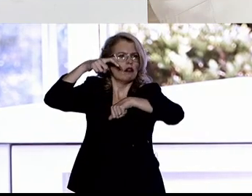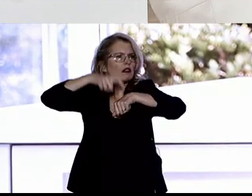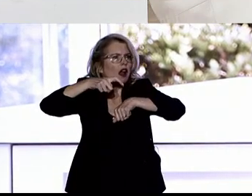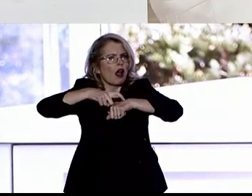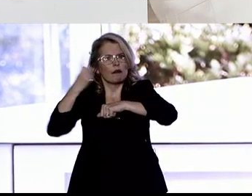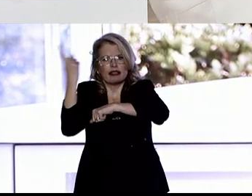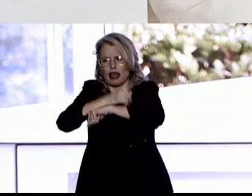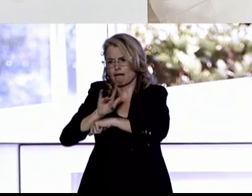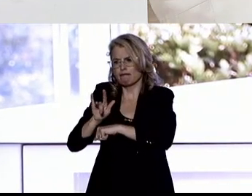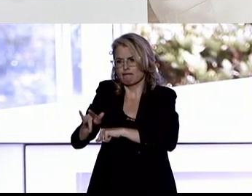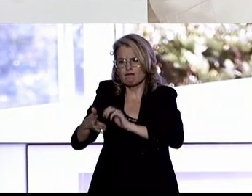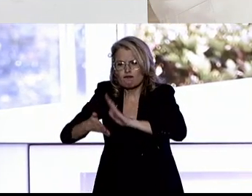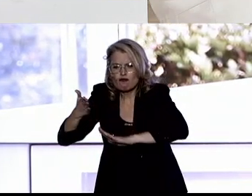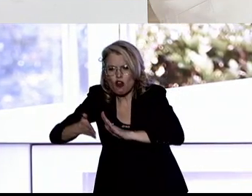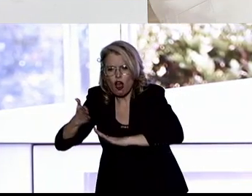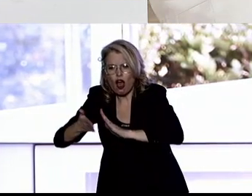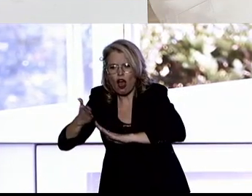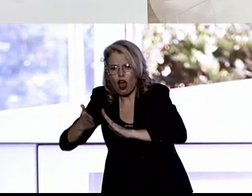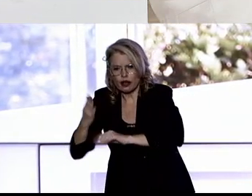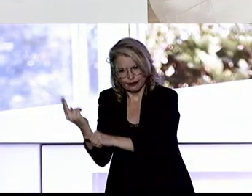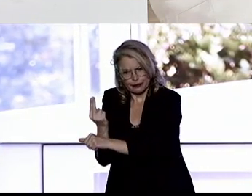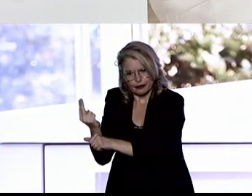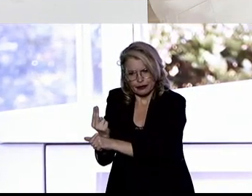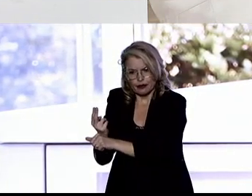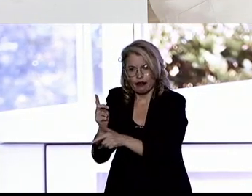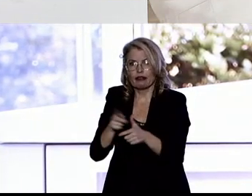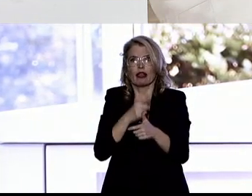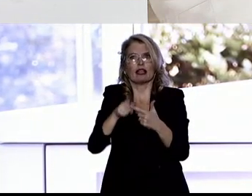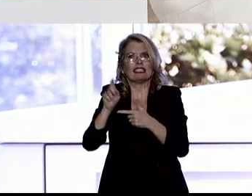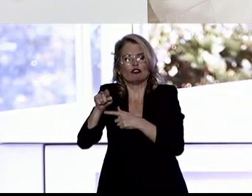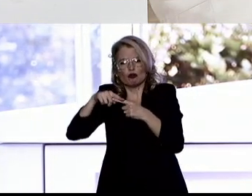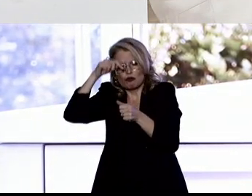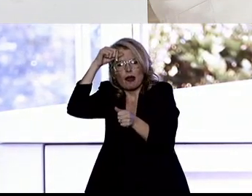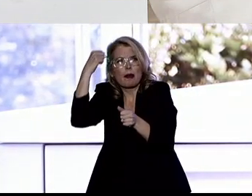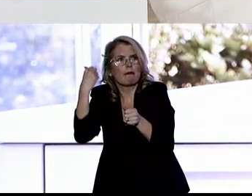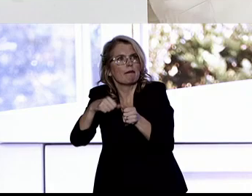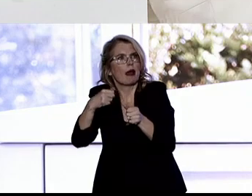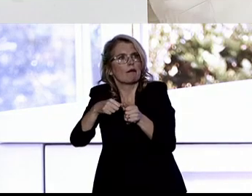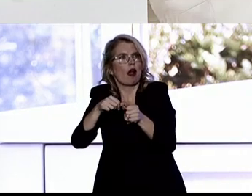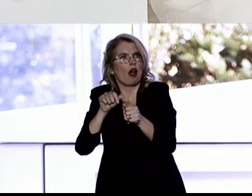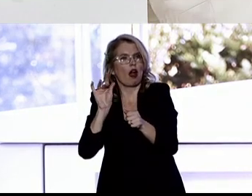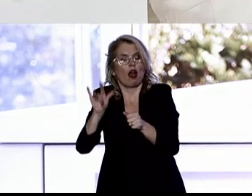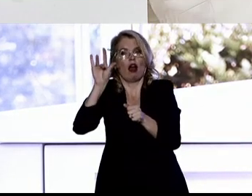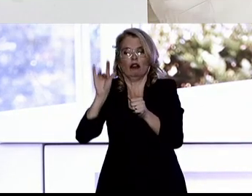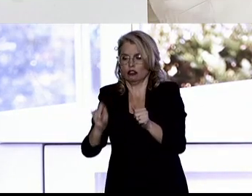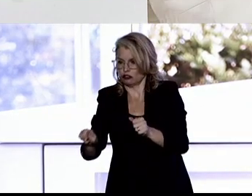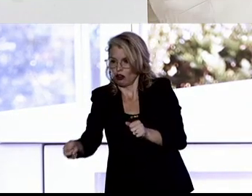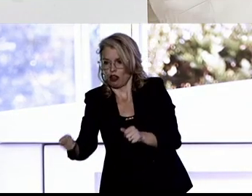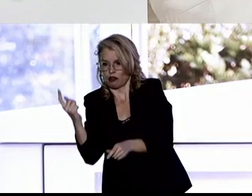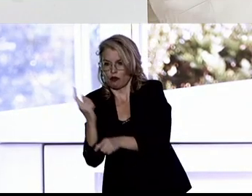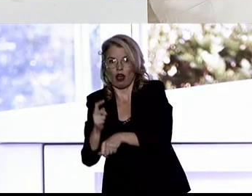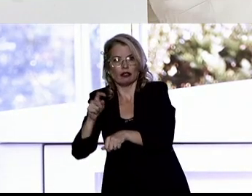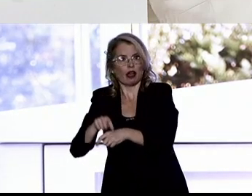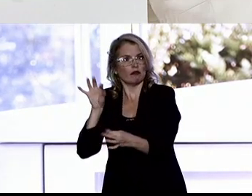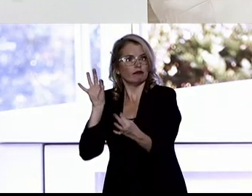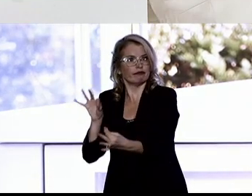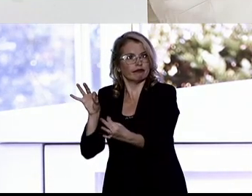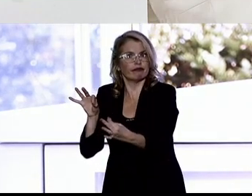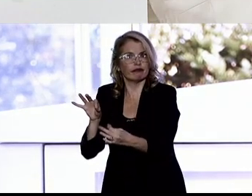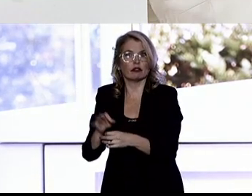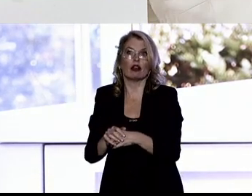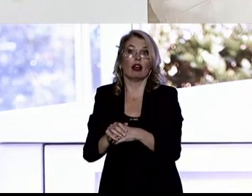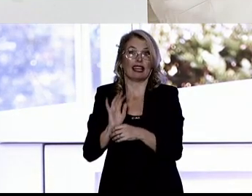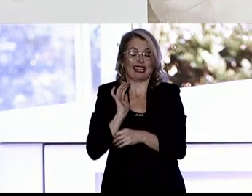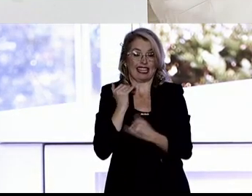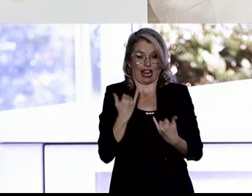of day to run them. Then we actually have to remember when to switch them on at the right time. Well,